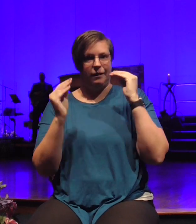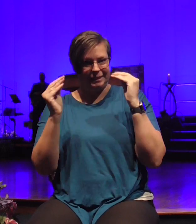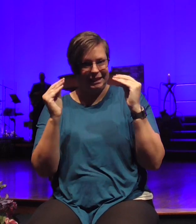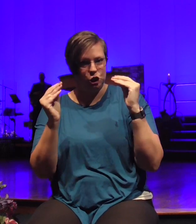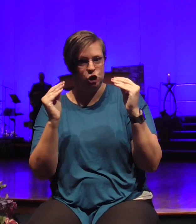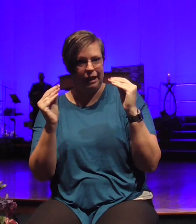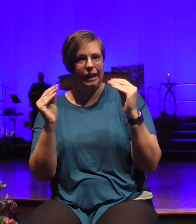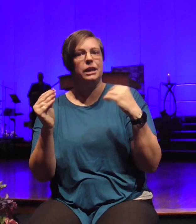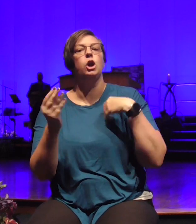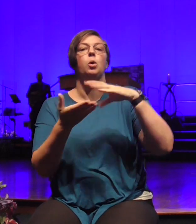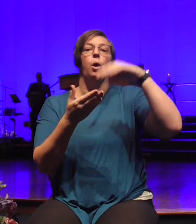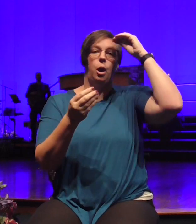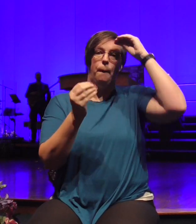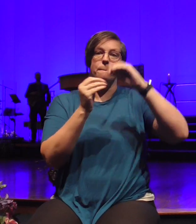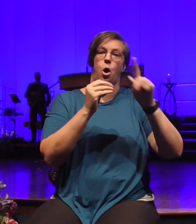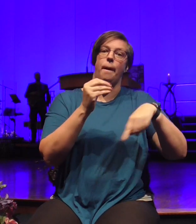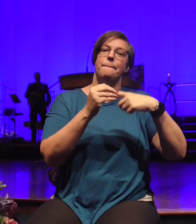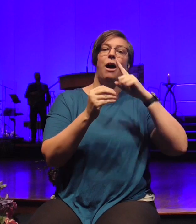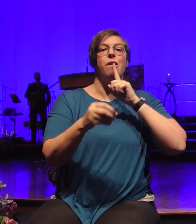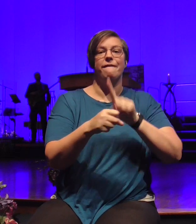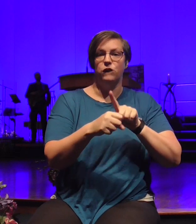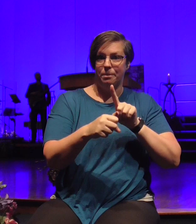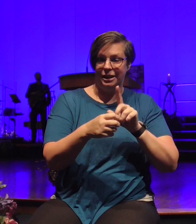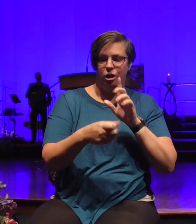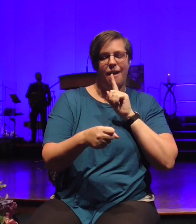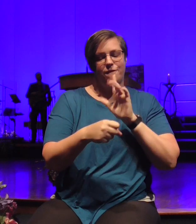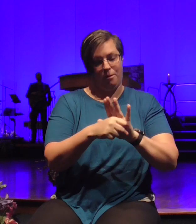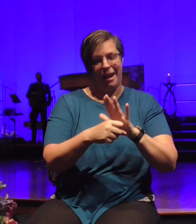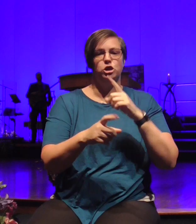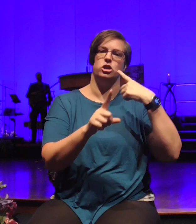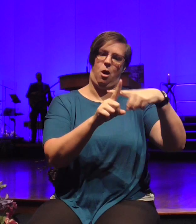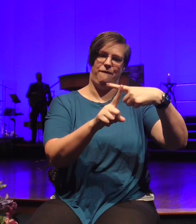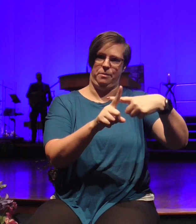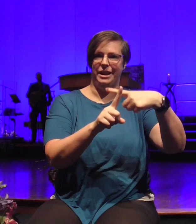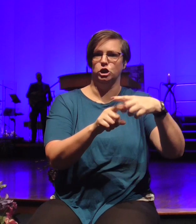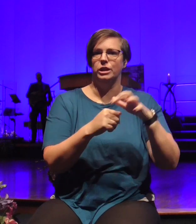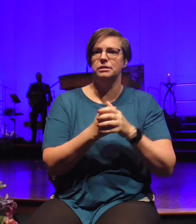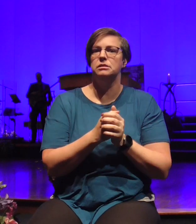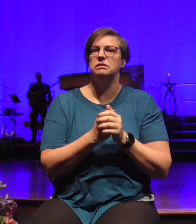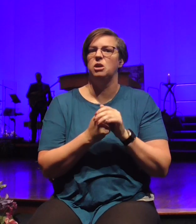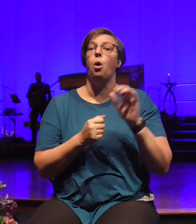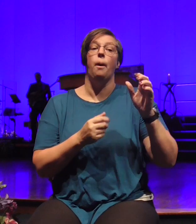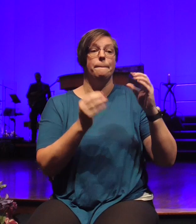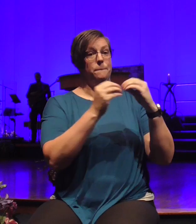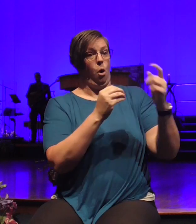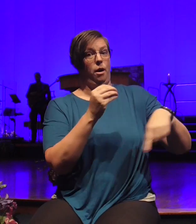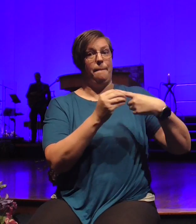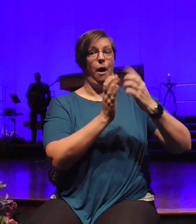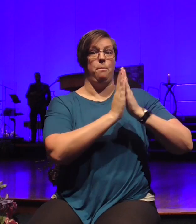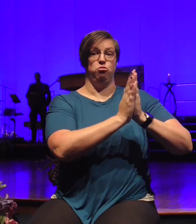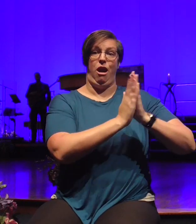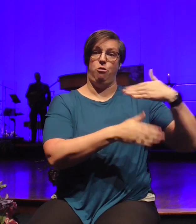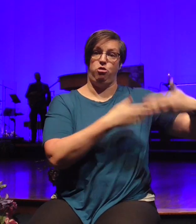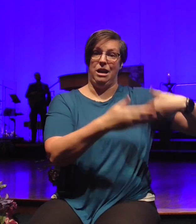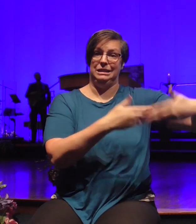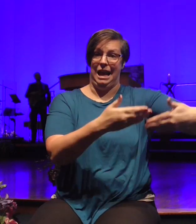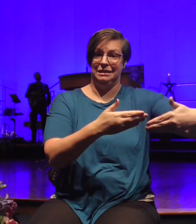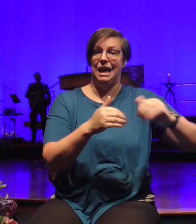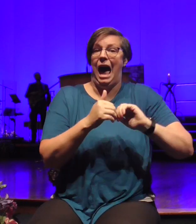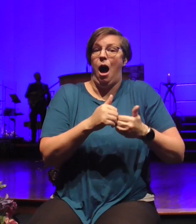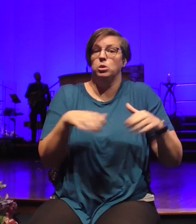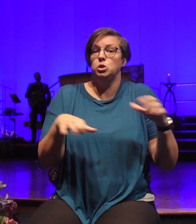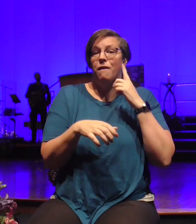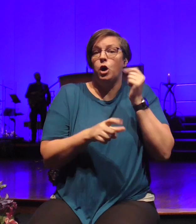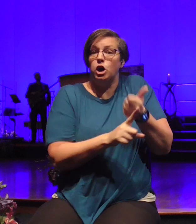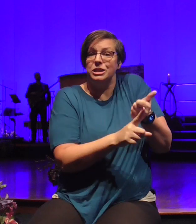more about affirmations and how to use them in your life, more about that prayer process we call it spiritual mind treatment, and how to do that for yourself